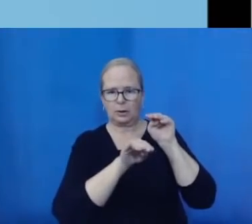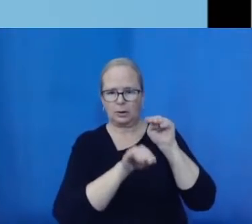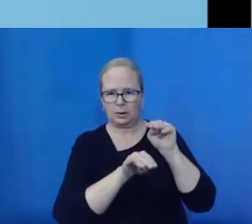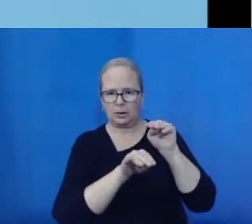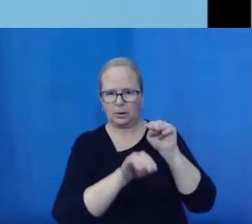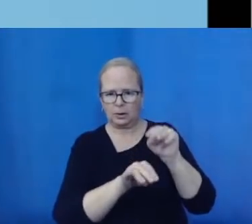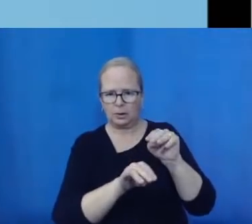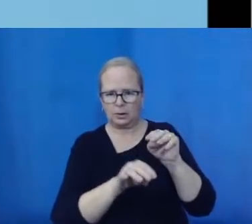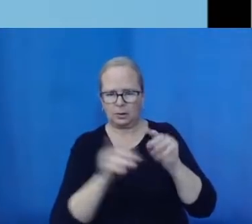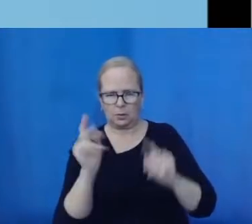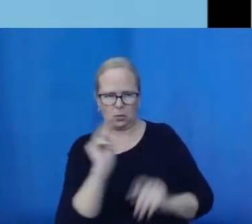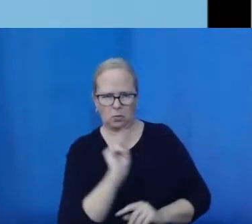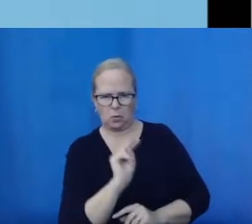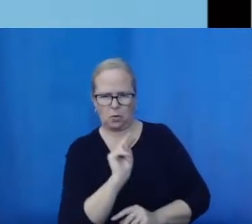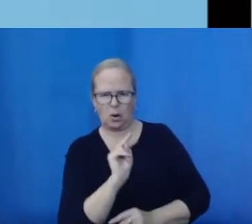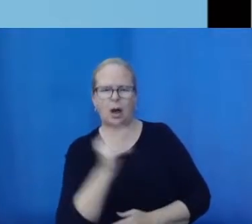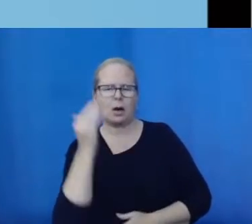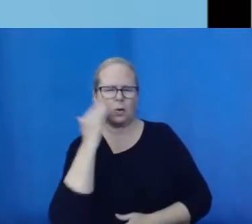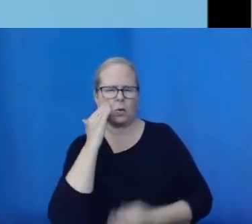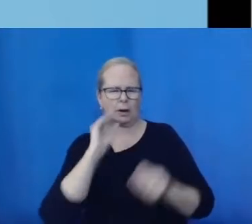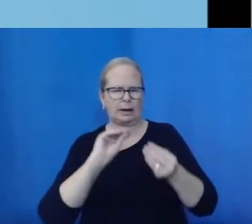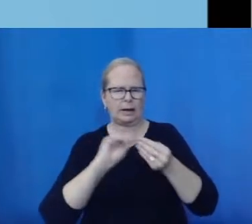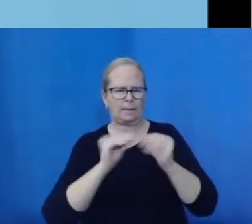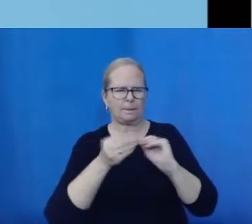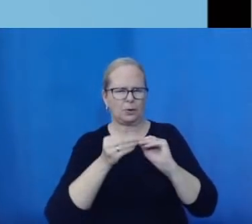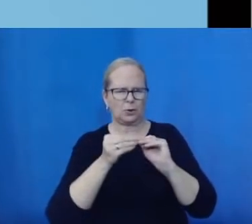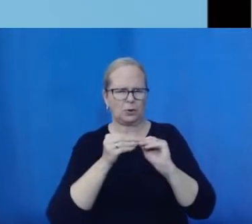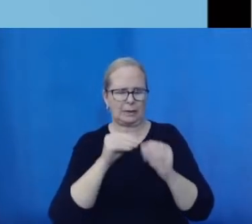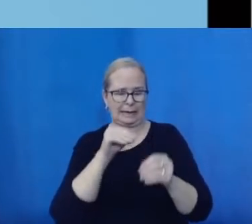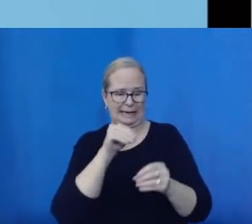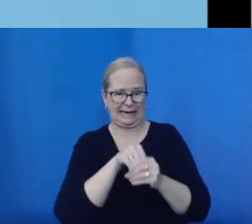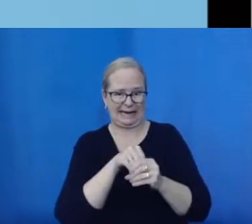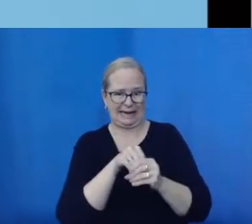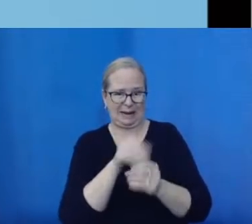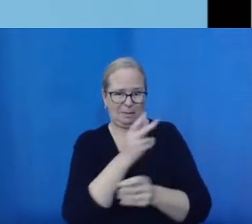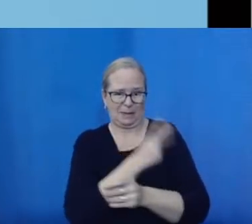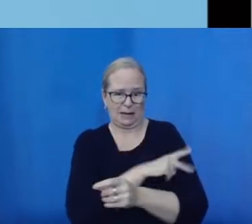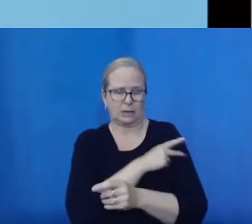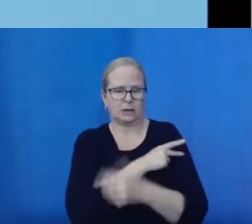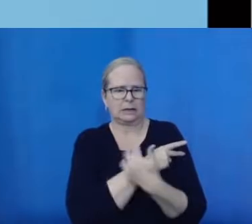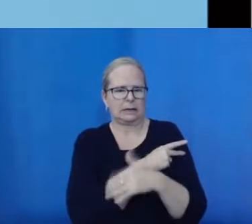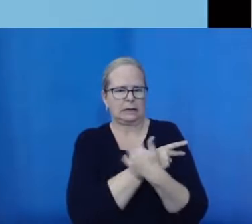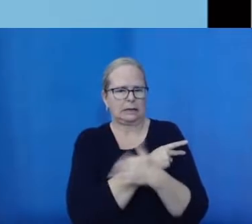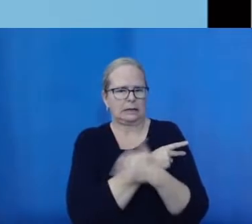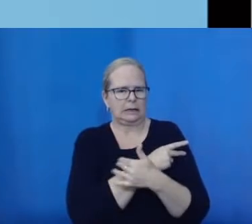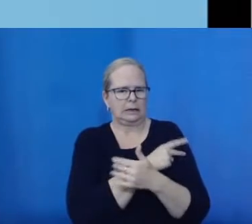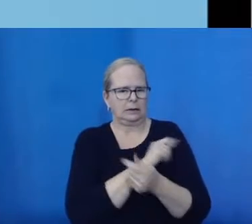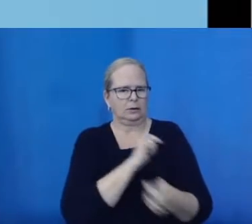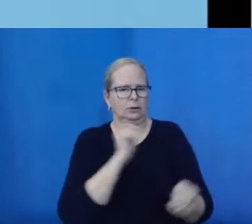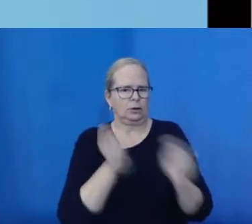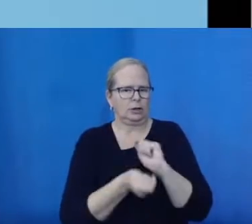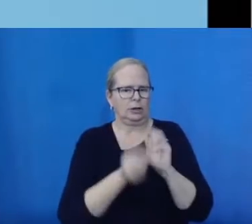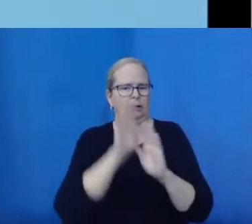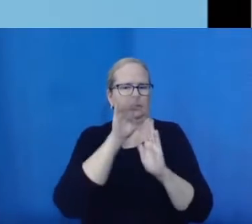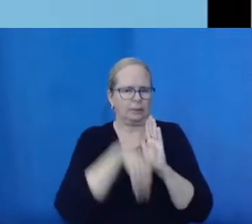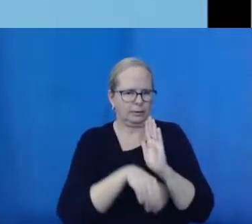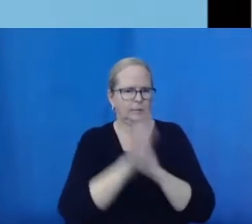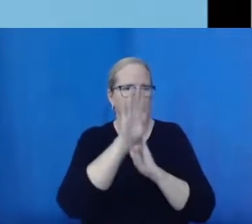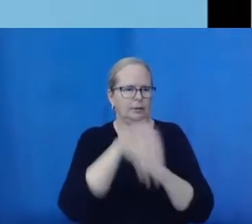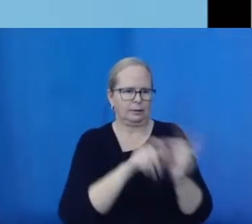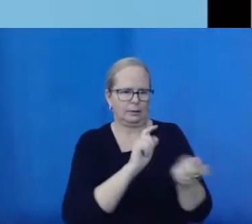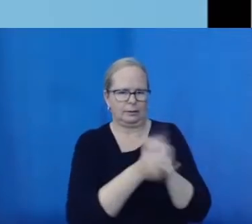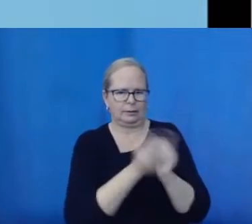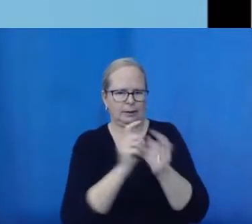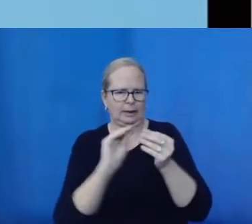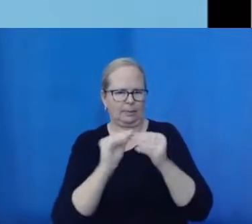inpatient numbers, change dramatically over time. So the orange line, the last day we can really count on, I'm